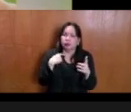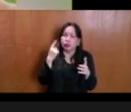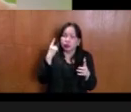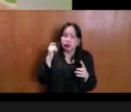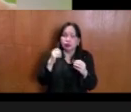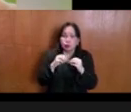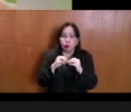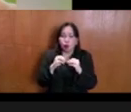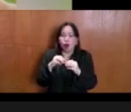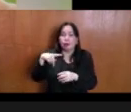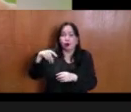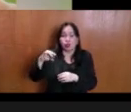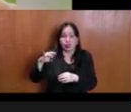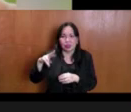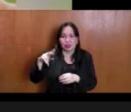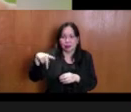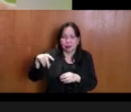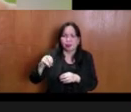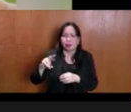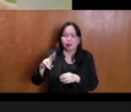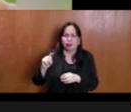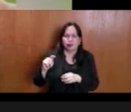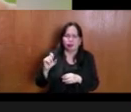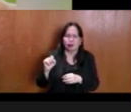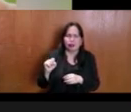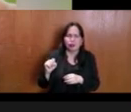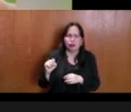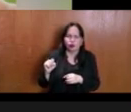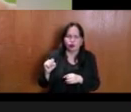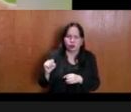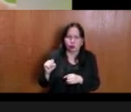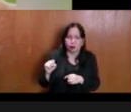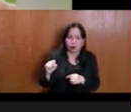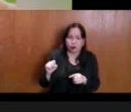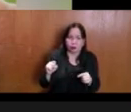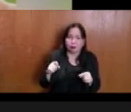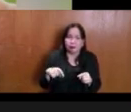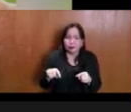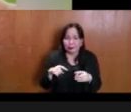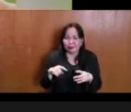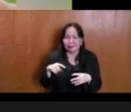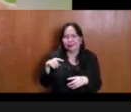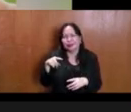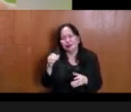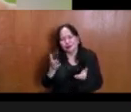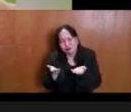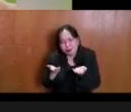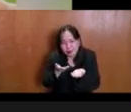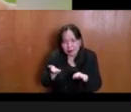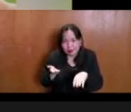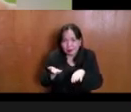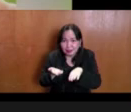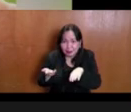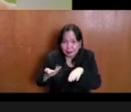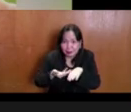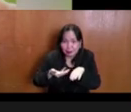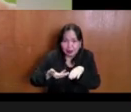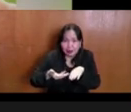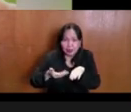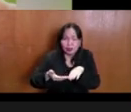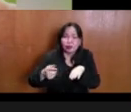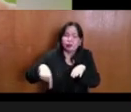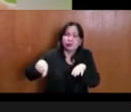to develop the ports. So maybe somebody will be, why are you developing your ports? You are developing your offshore solar